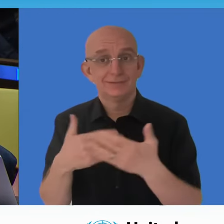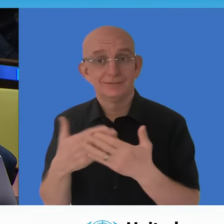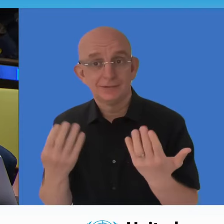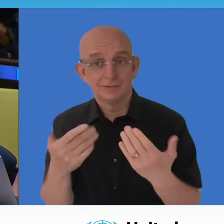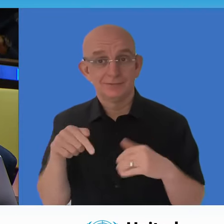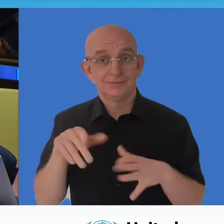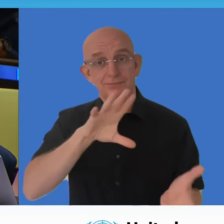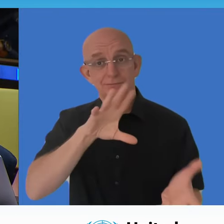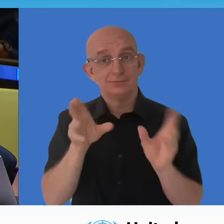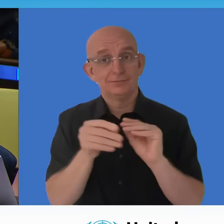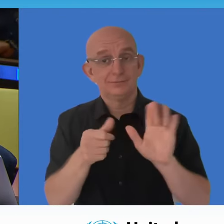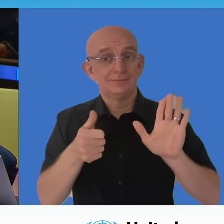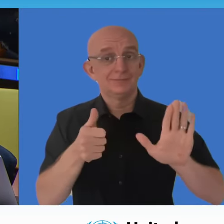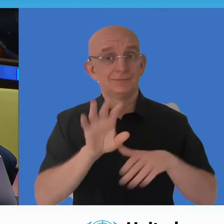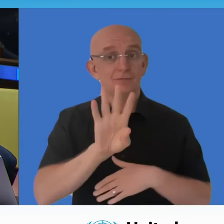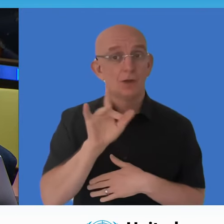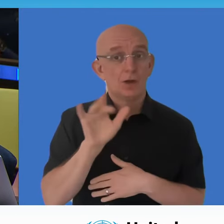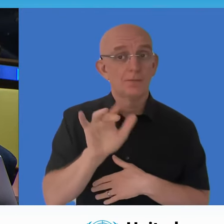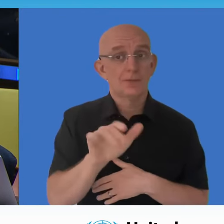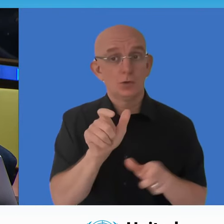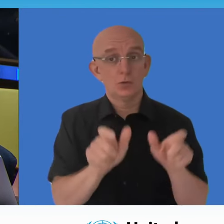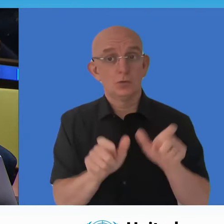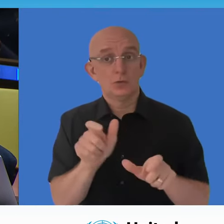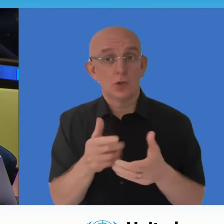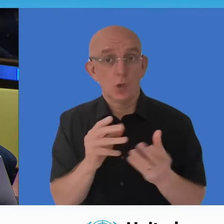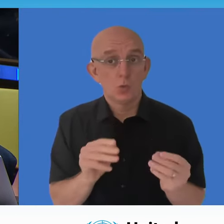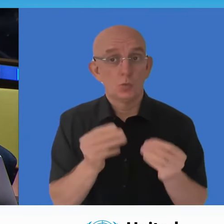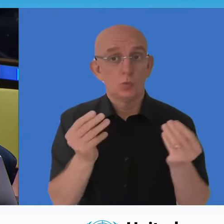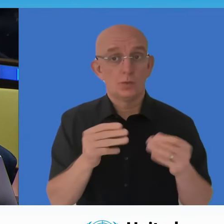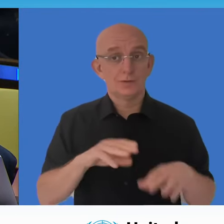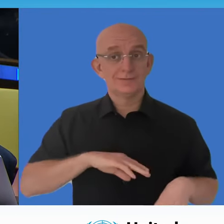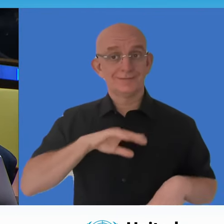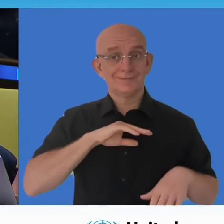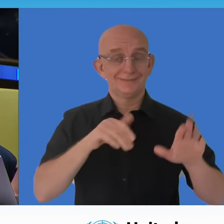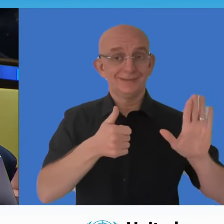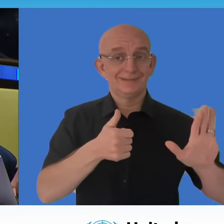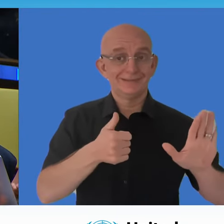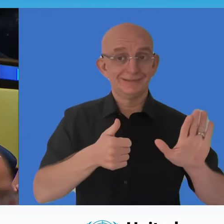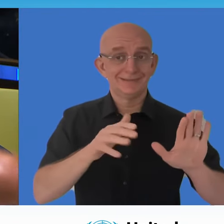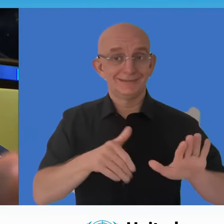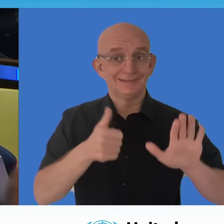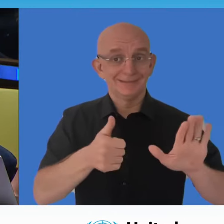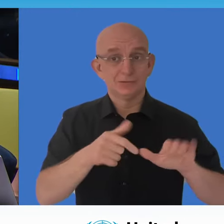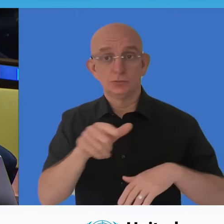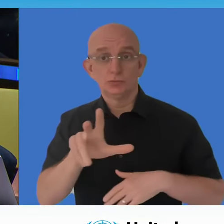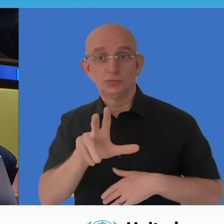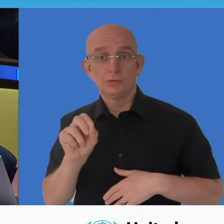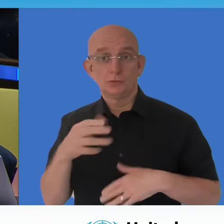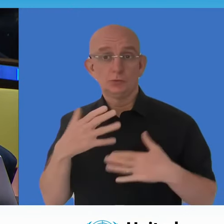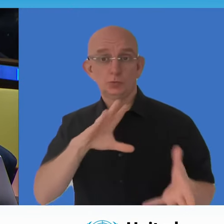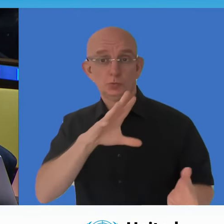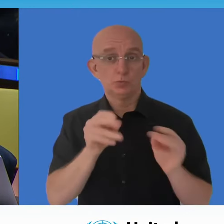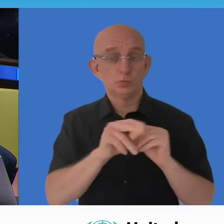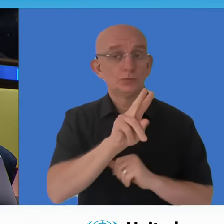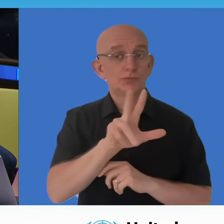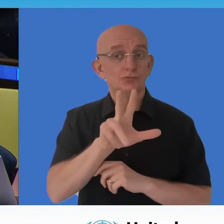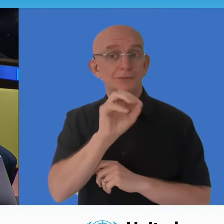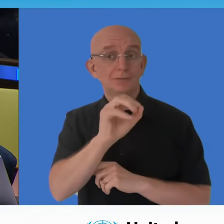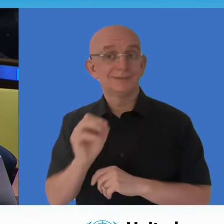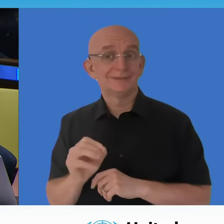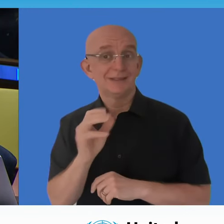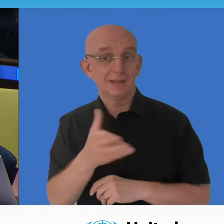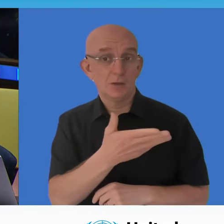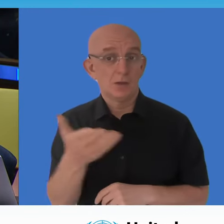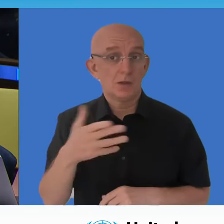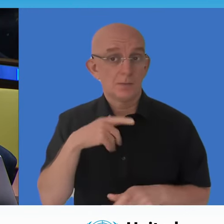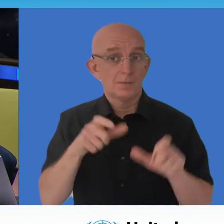makes about 23% of our total population. Based on this experience, let me emphasize three ways to empower youth to end poverty.